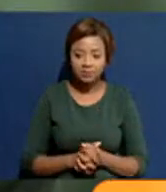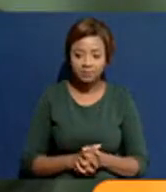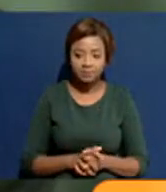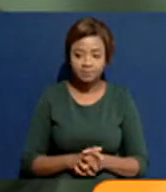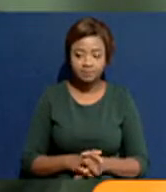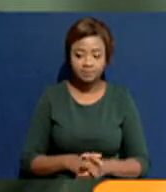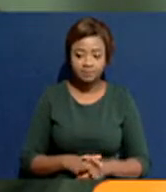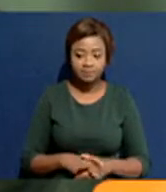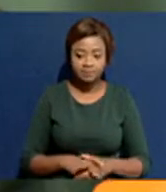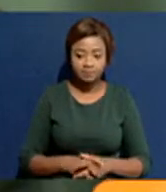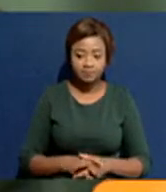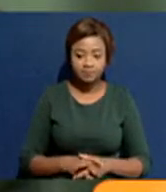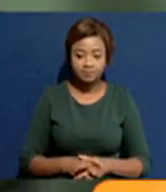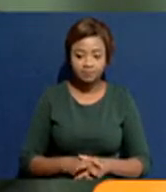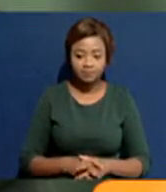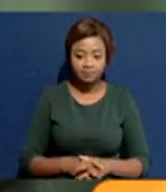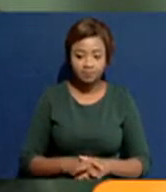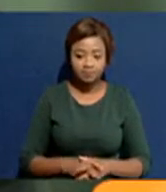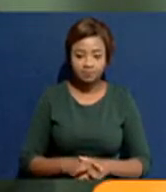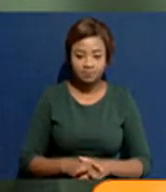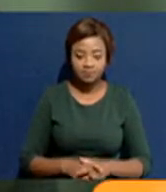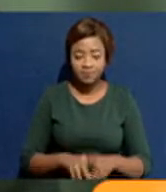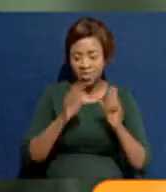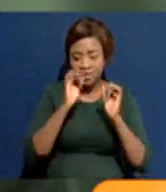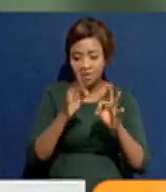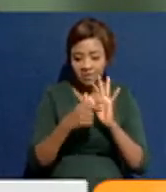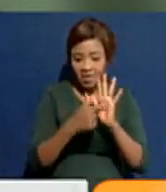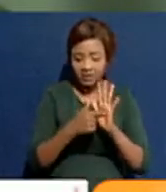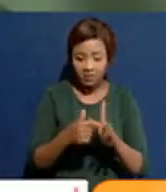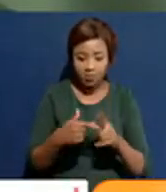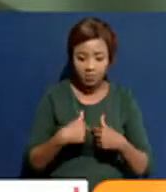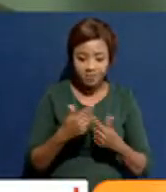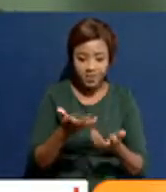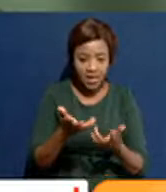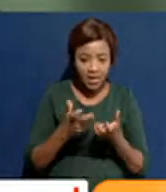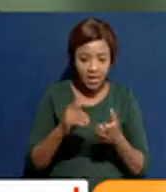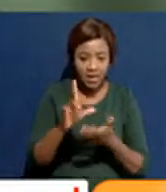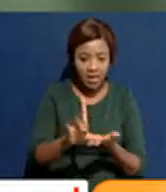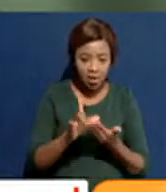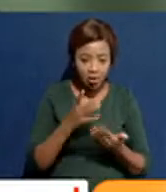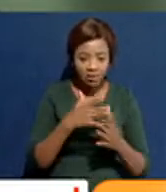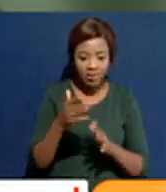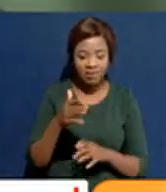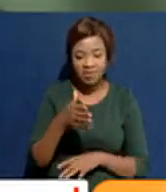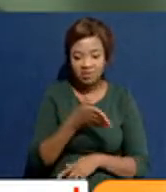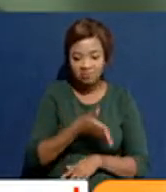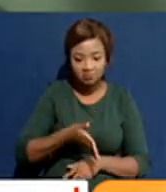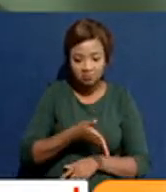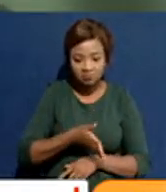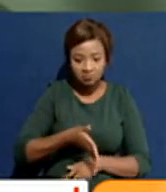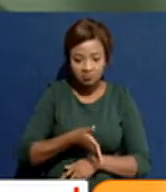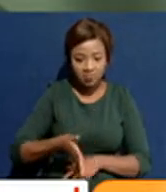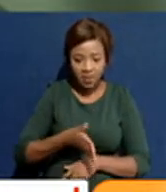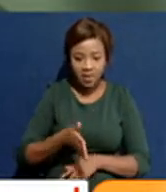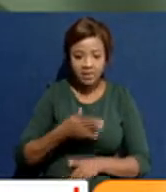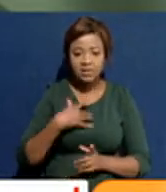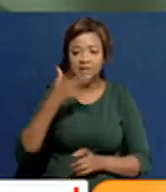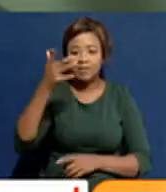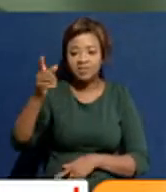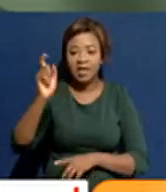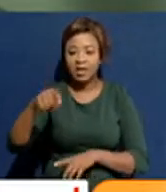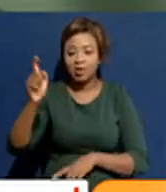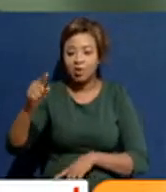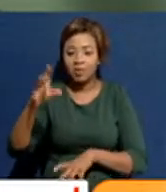Documentation, make it easier for them. If I need a loan, say in the midnight, and I'm in Gikomba, say delivering vegetables there,